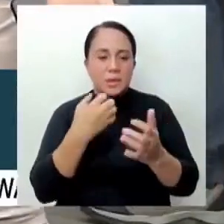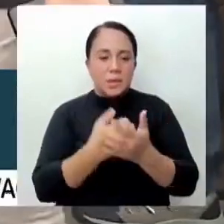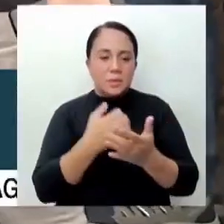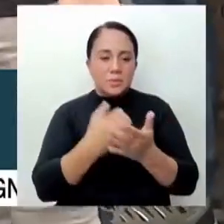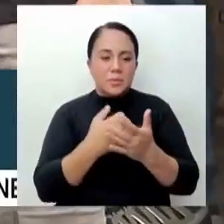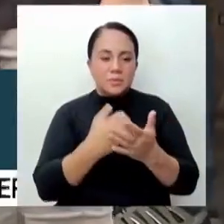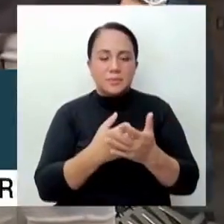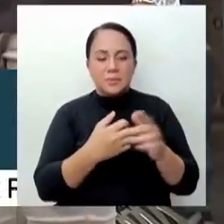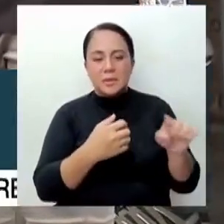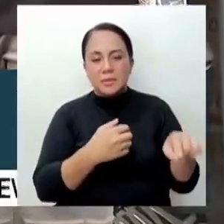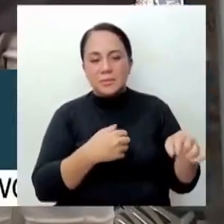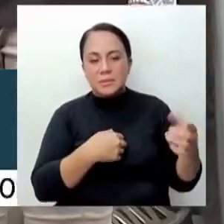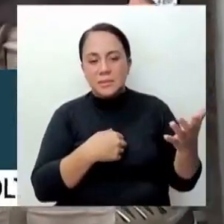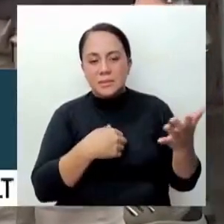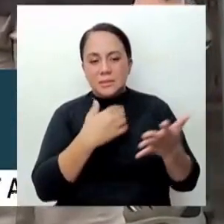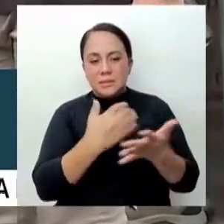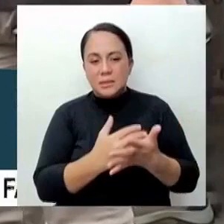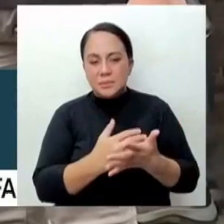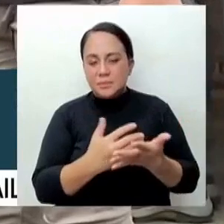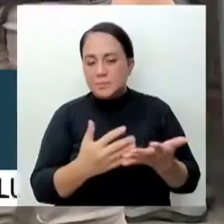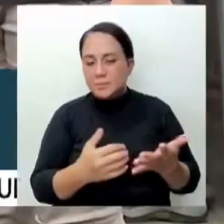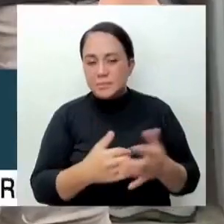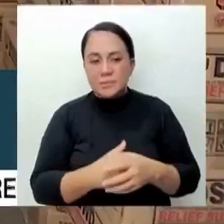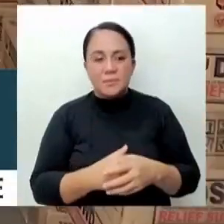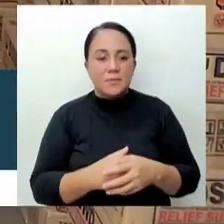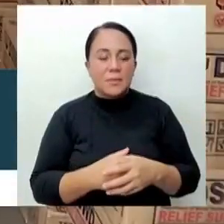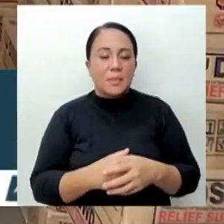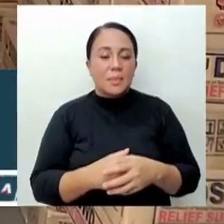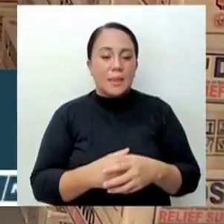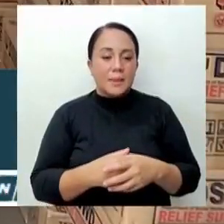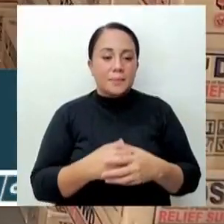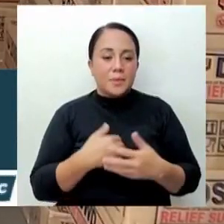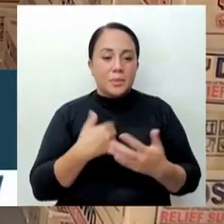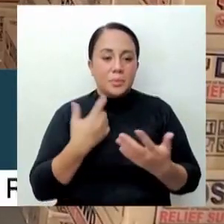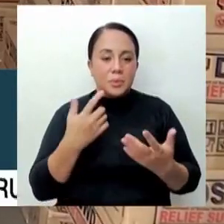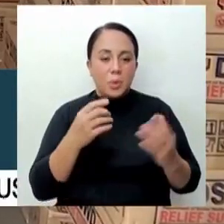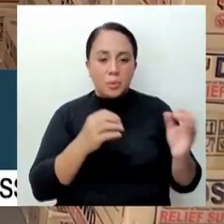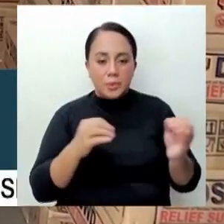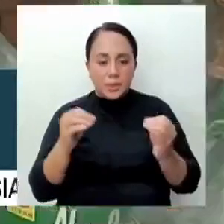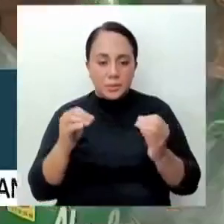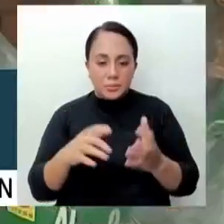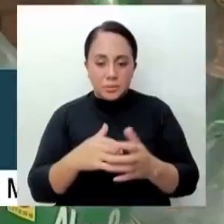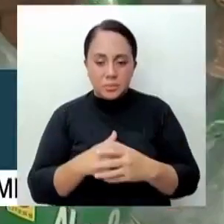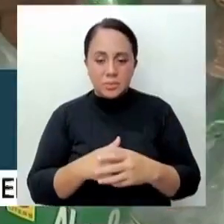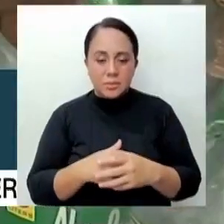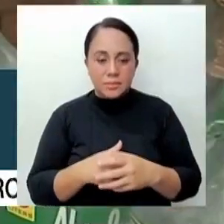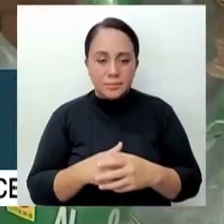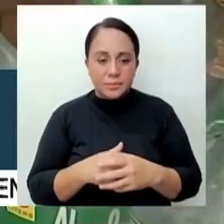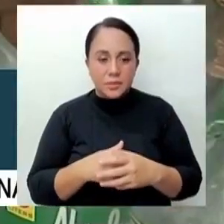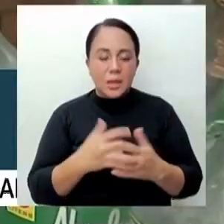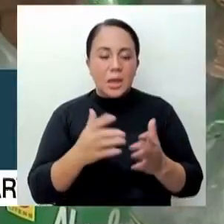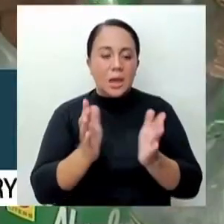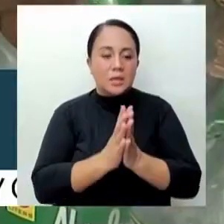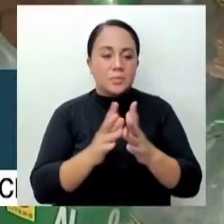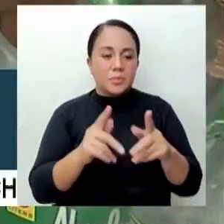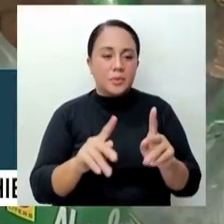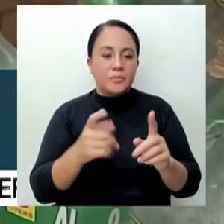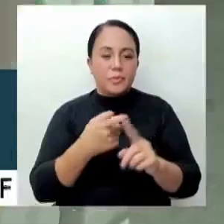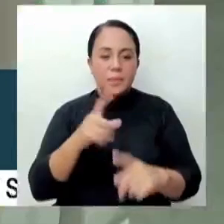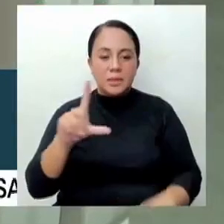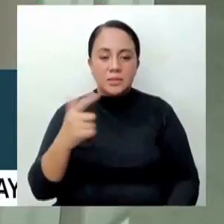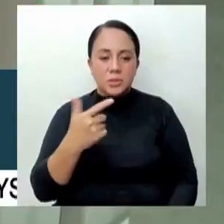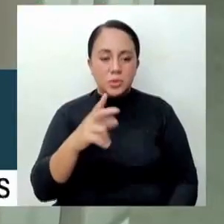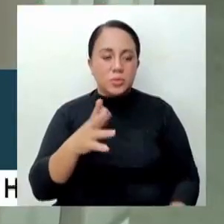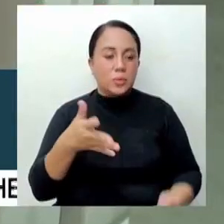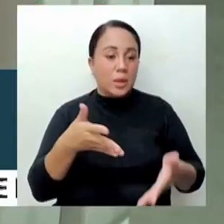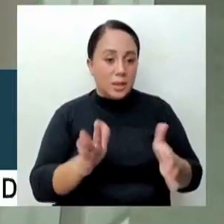displaced. Meanwhile, Carmina, all-terrain vehicle or ATV operators in Legazpi City have asked permission from the local government unit to allow them